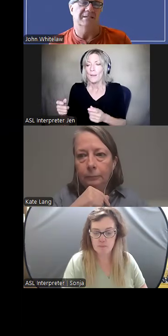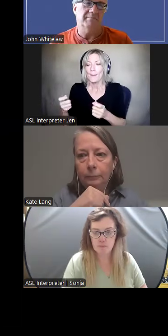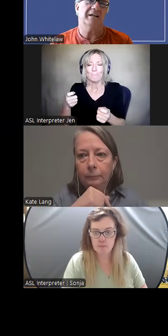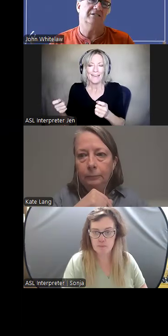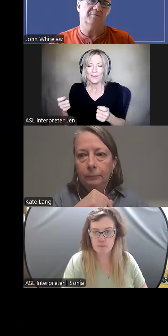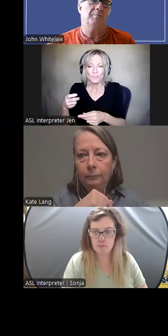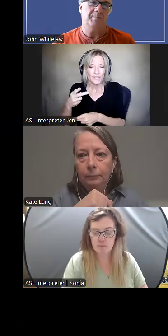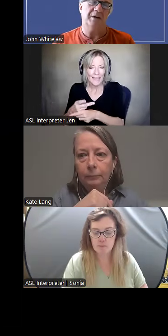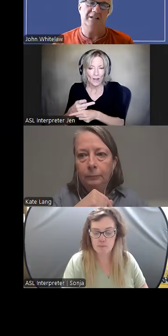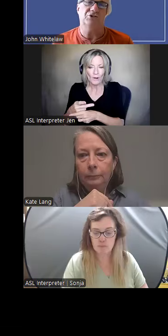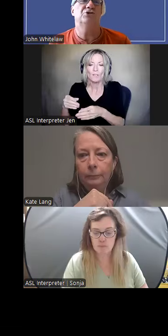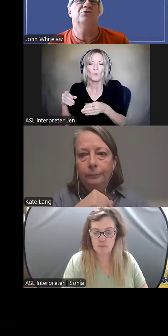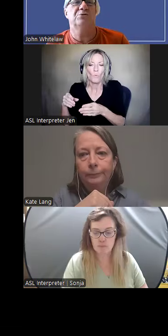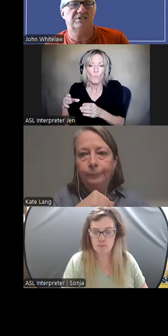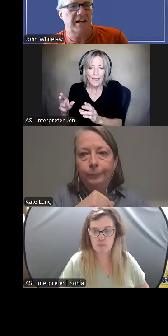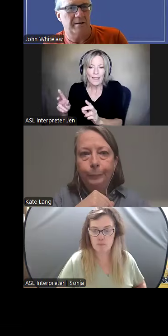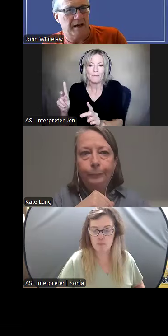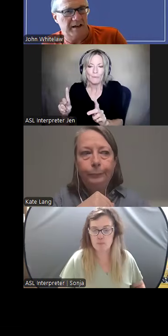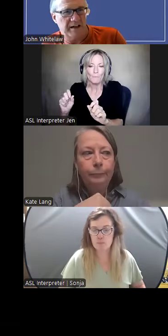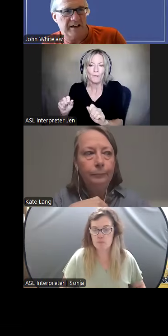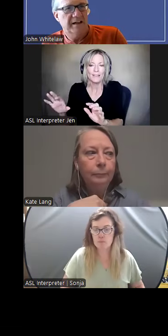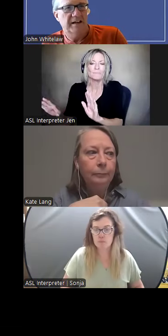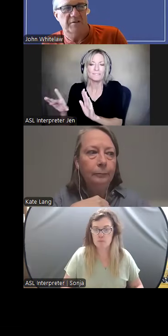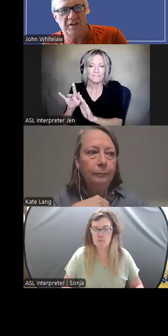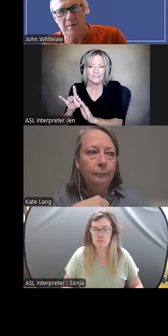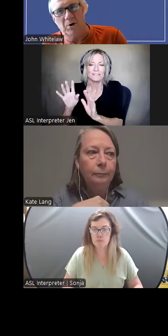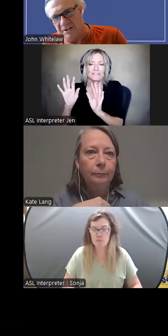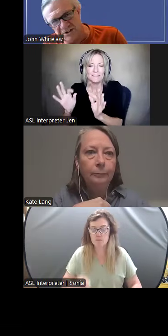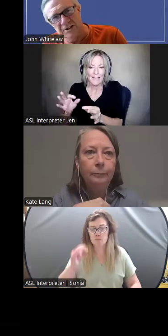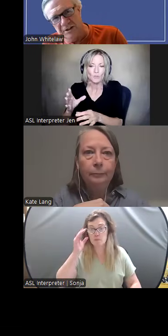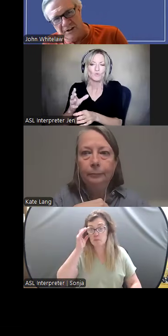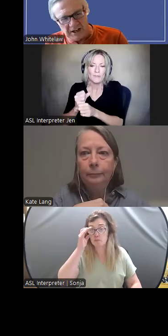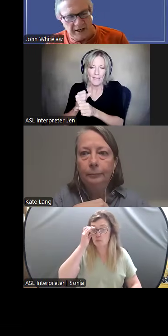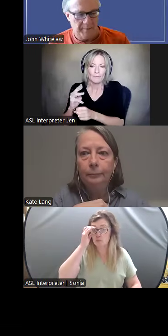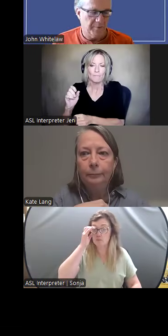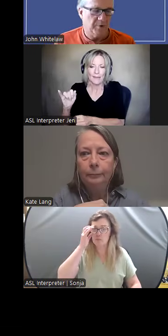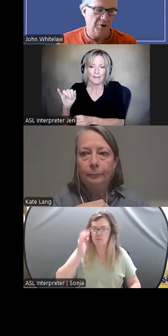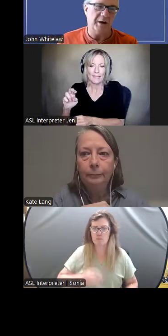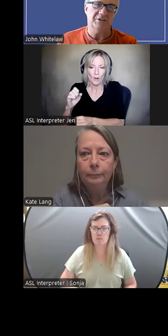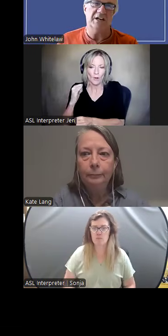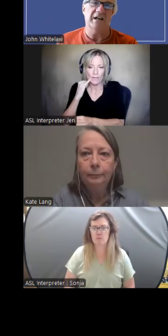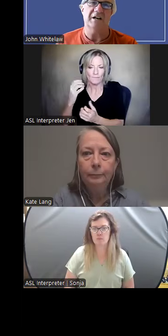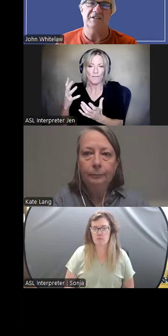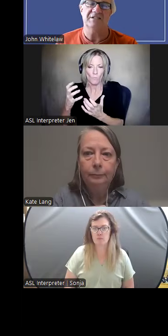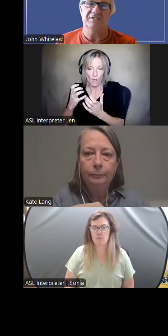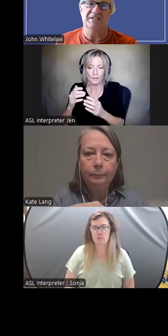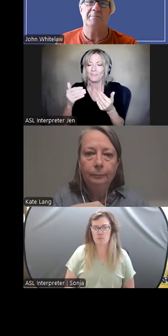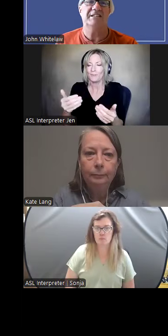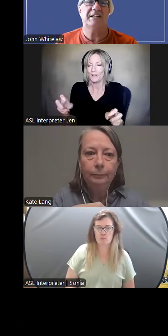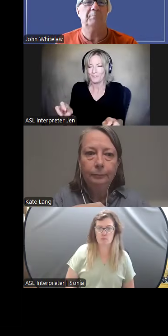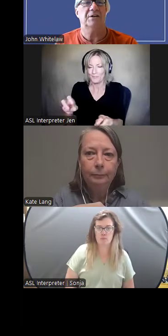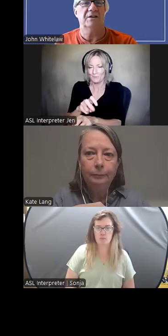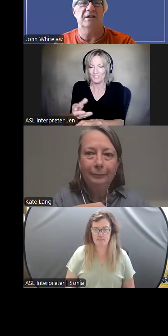It is a mechanism that people can choose to get Medicare if they want. Although I will say a lot of us are